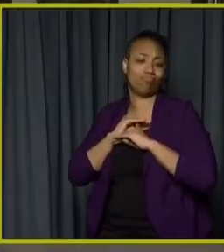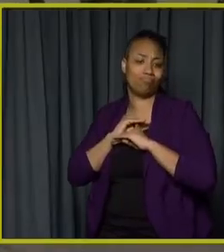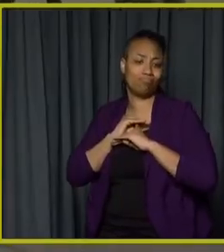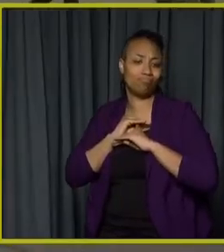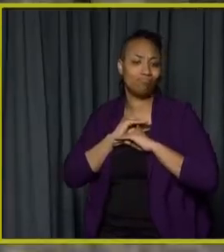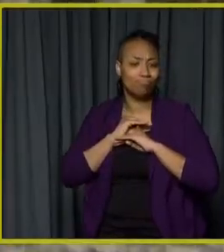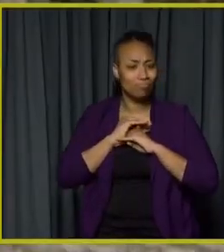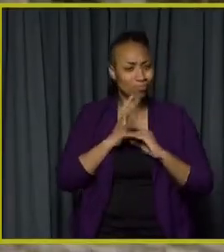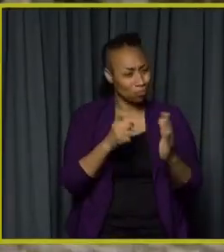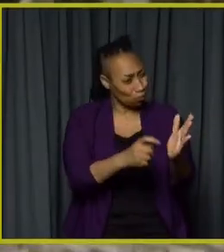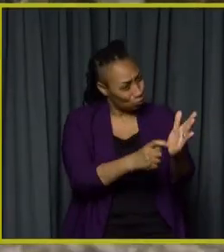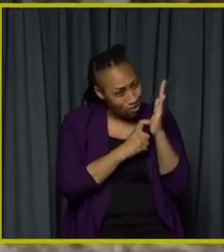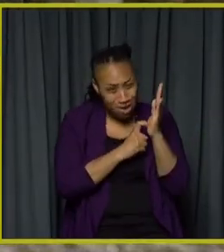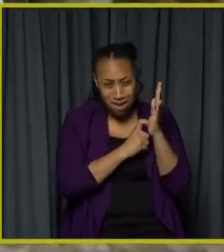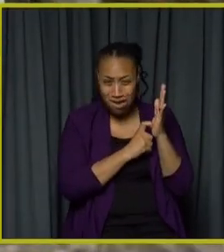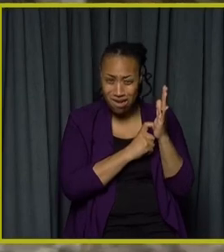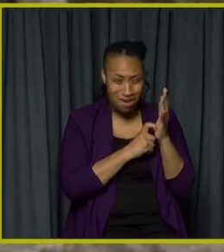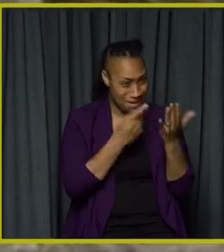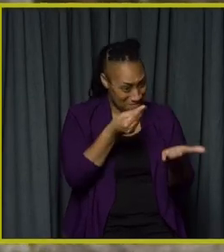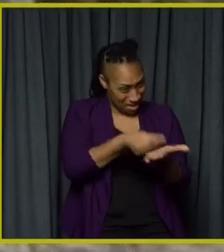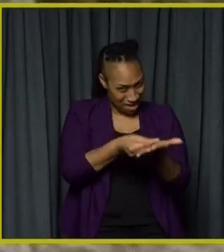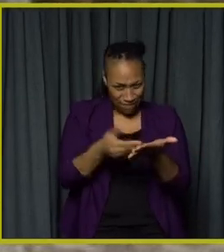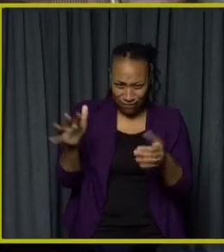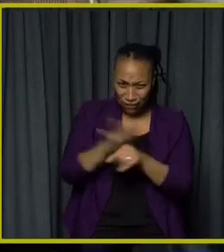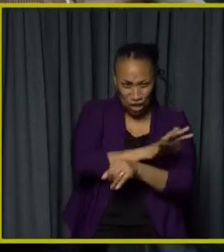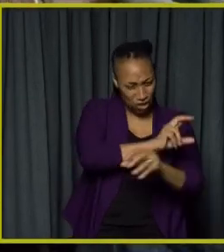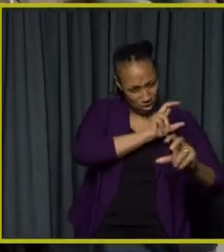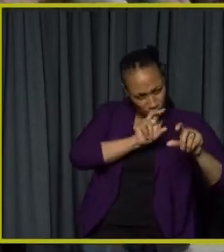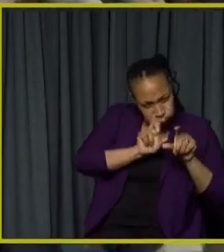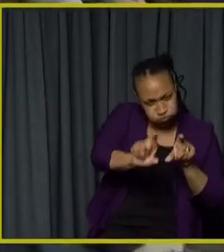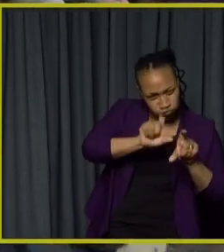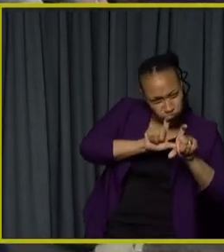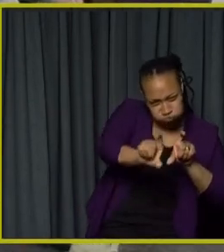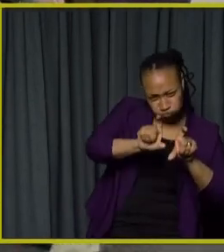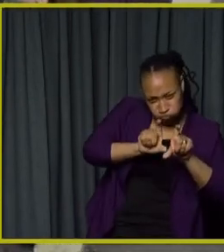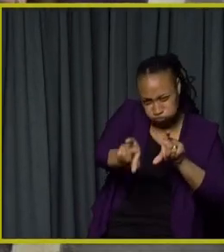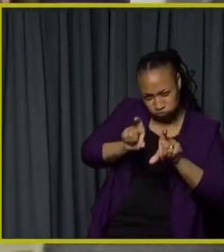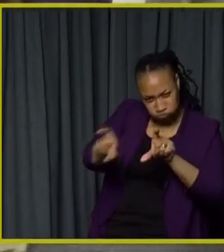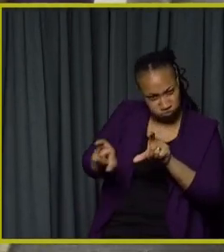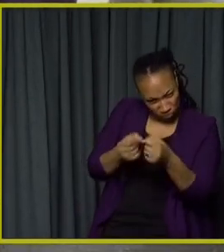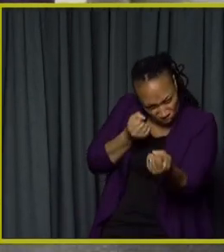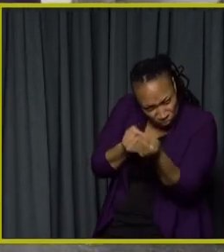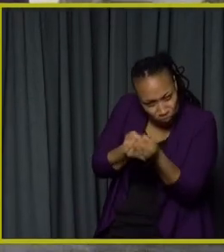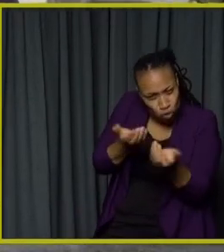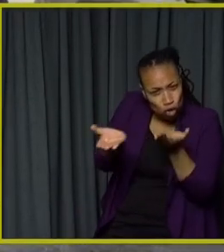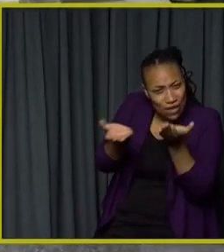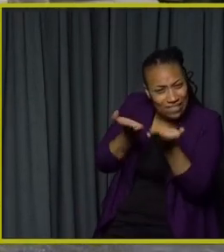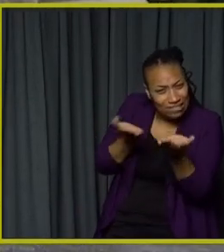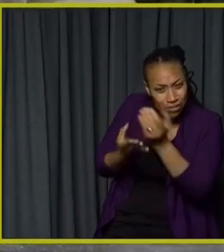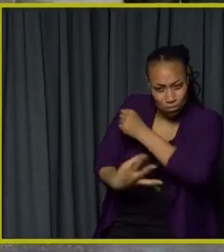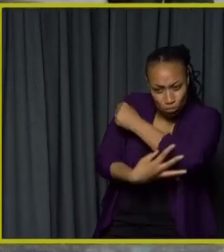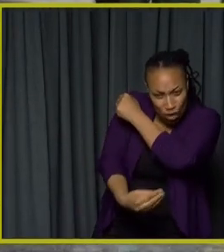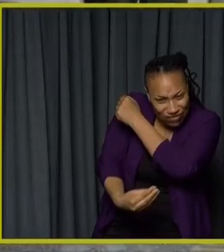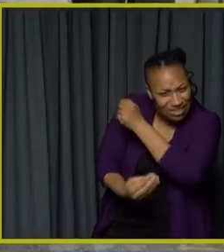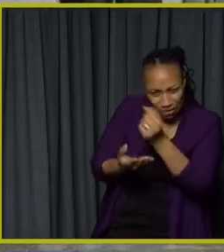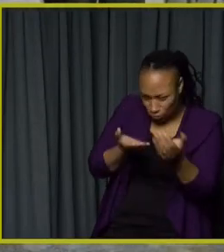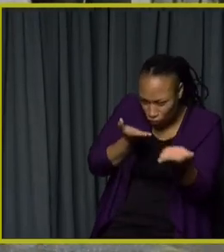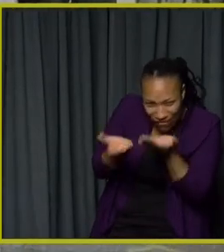fully funded anti-poverty programs that protects the welfare of us all.